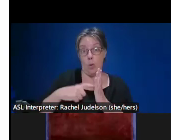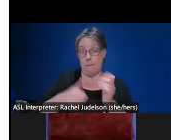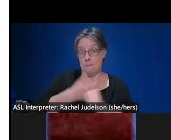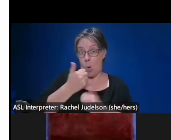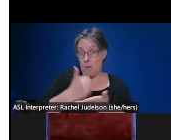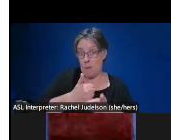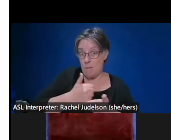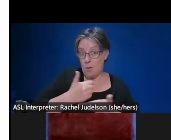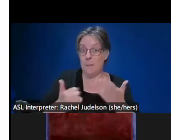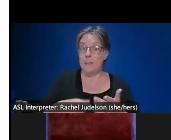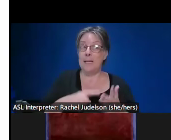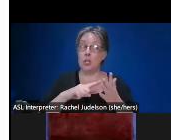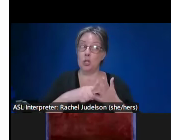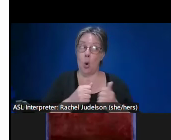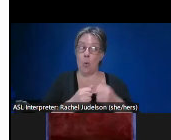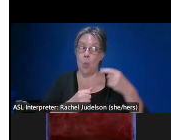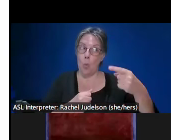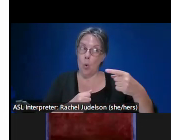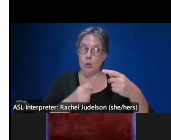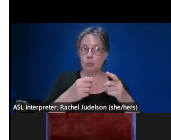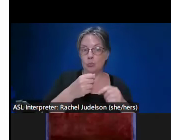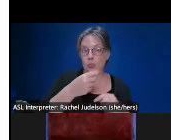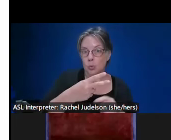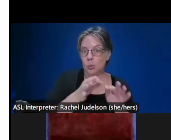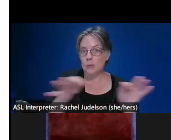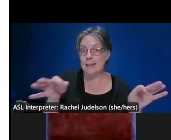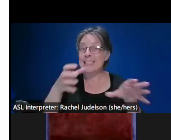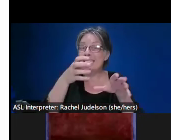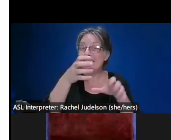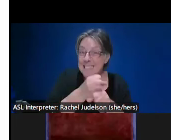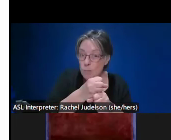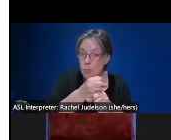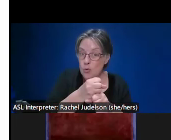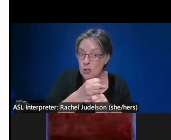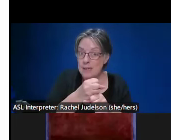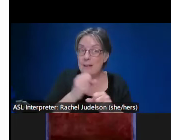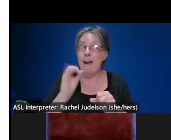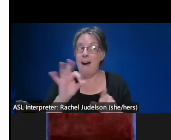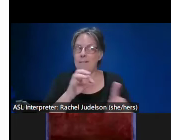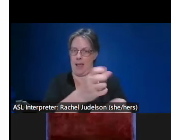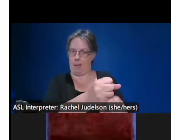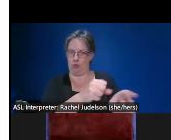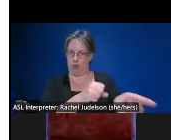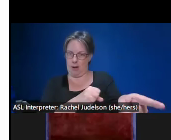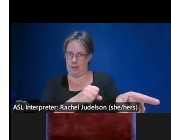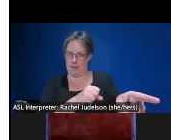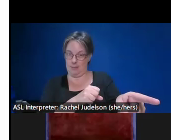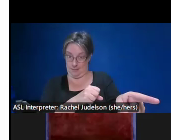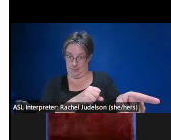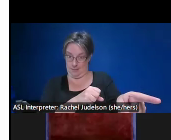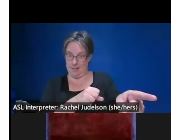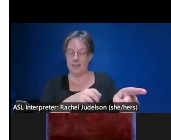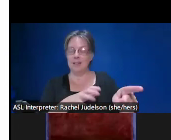like a 1 or 2 sentence summary of what the abstract actually tries to accomplish. And I find that useful when I'm